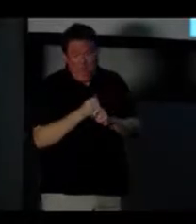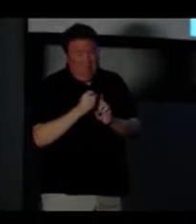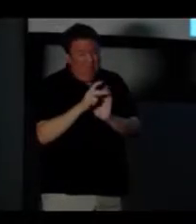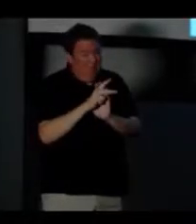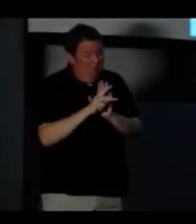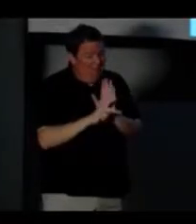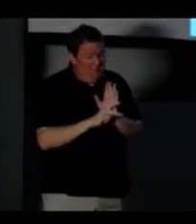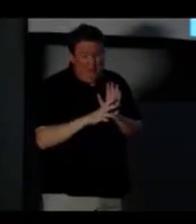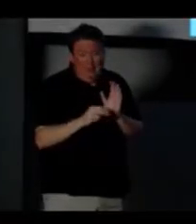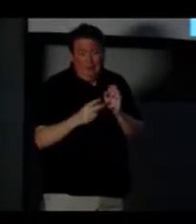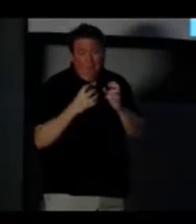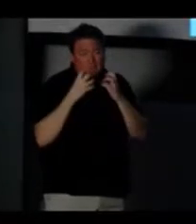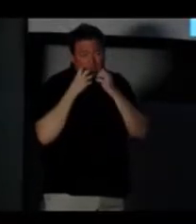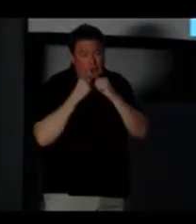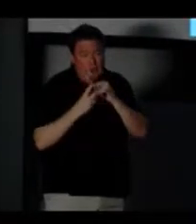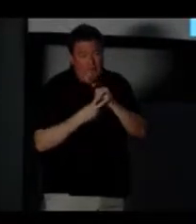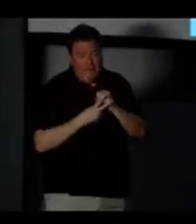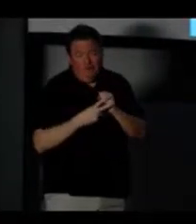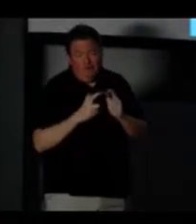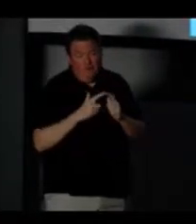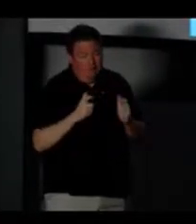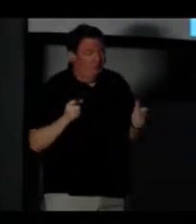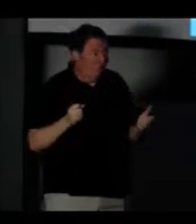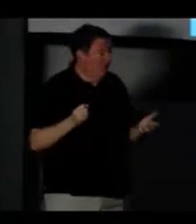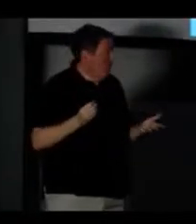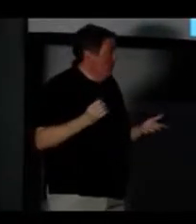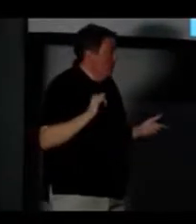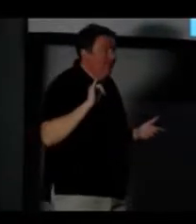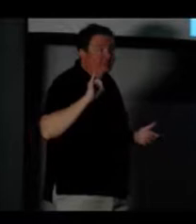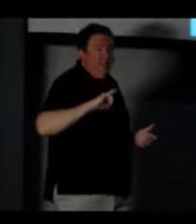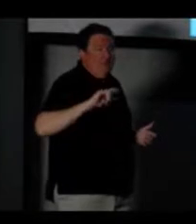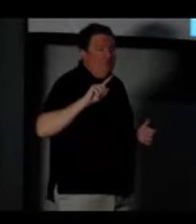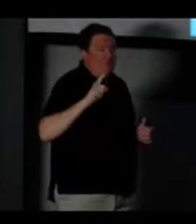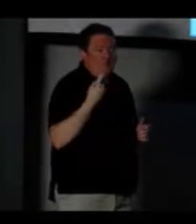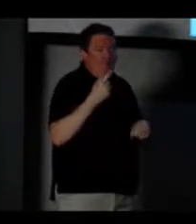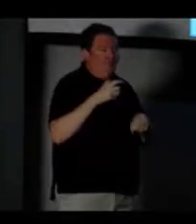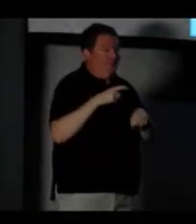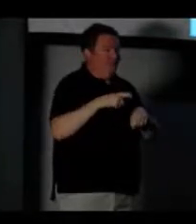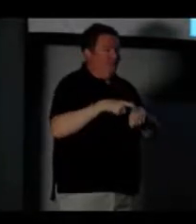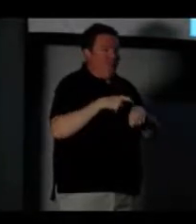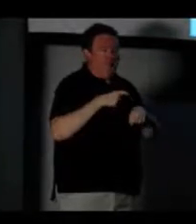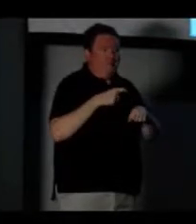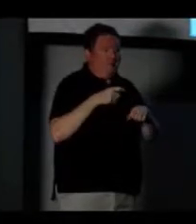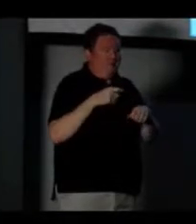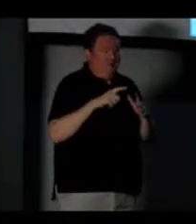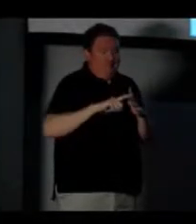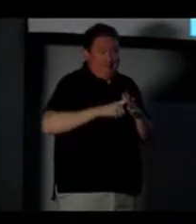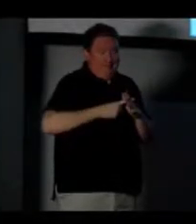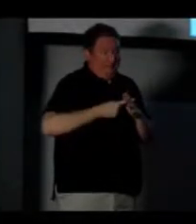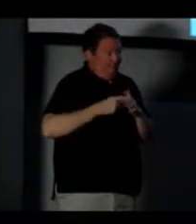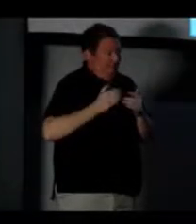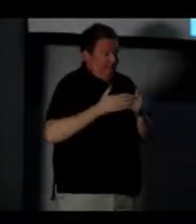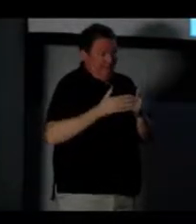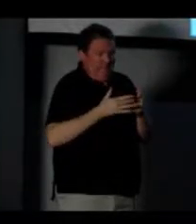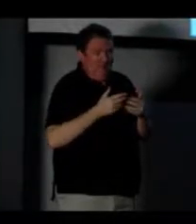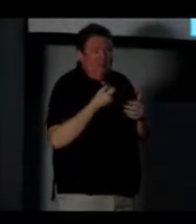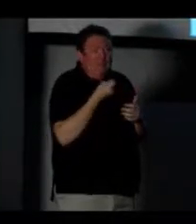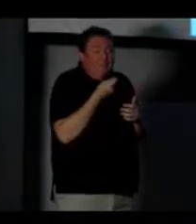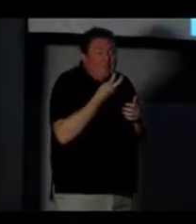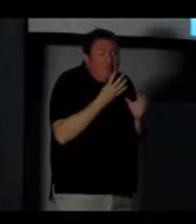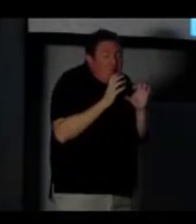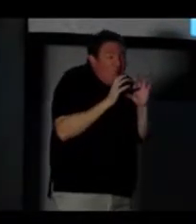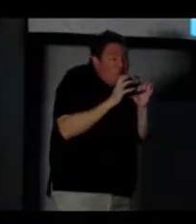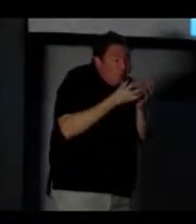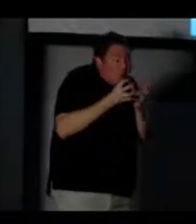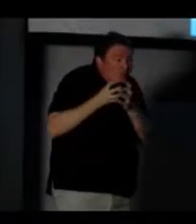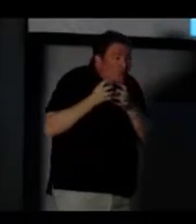and conservation and so on. And that is just the tip of the iceberg. This is just a few groups working together with the herbarium